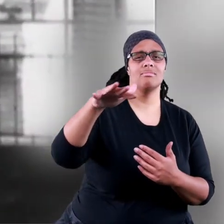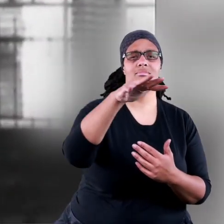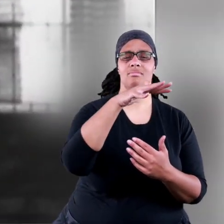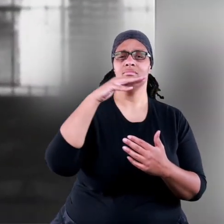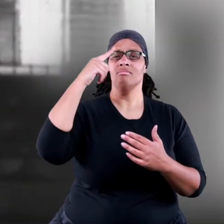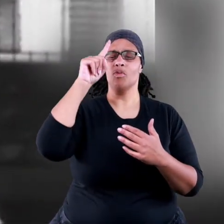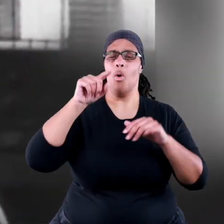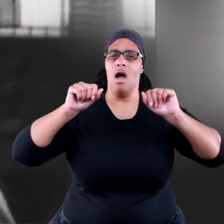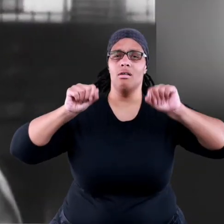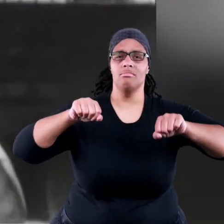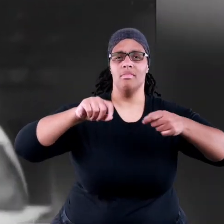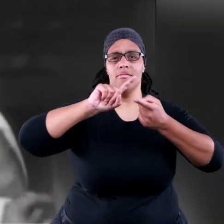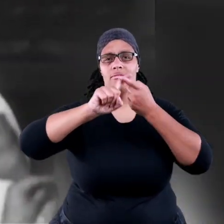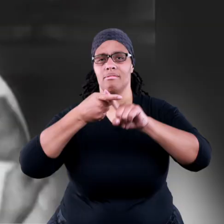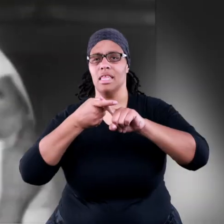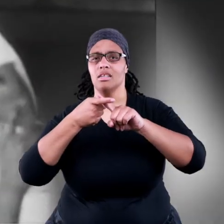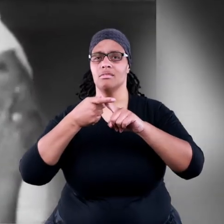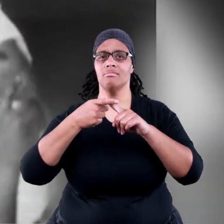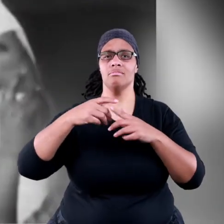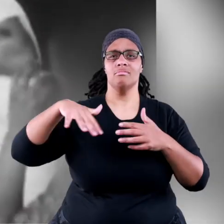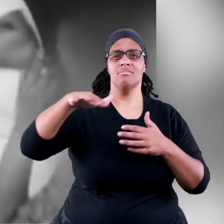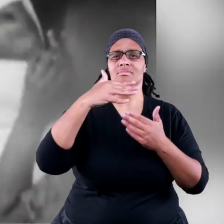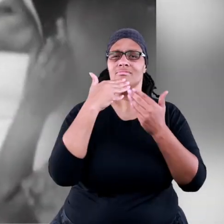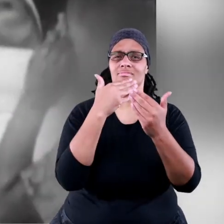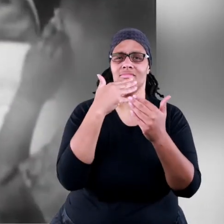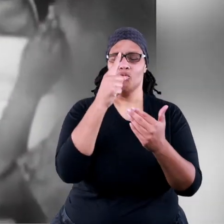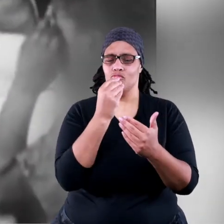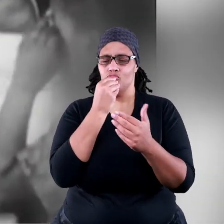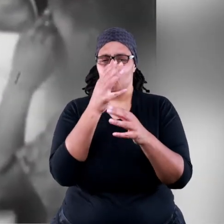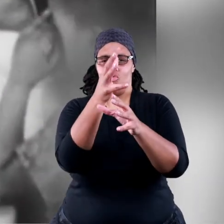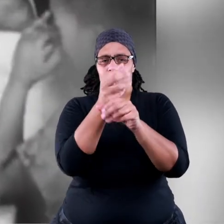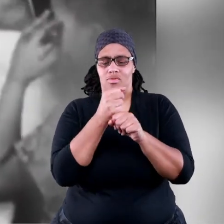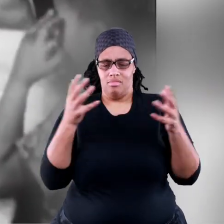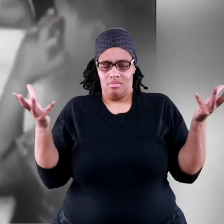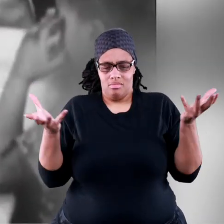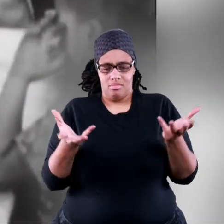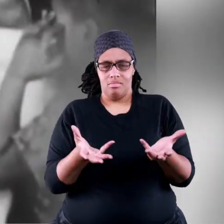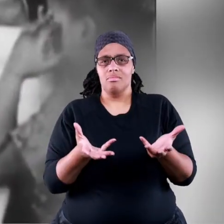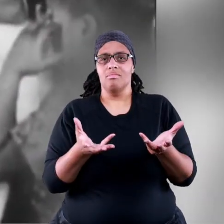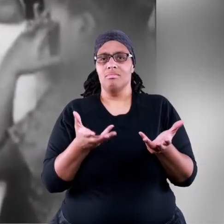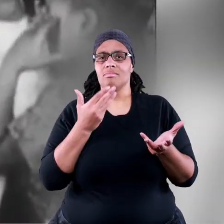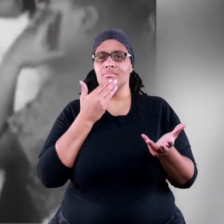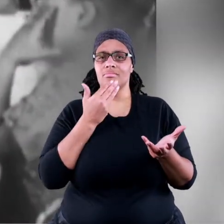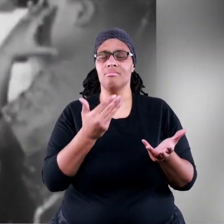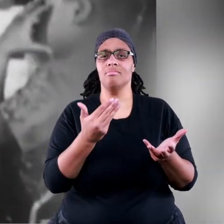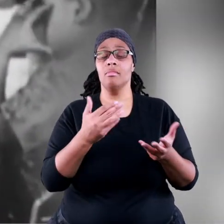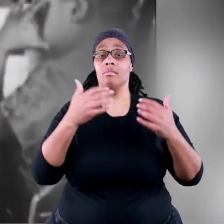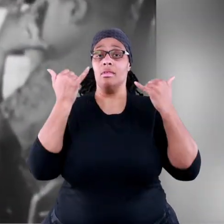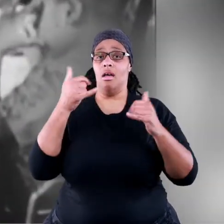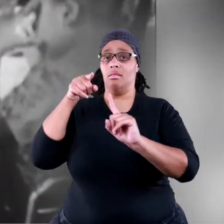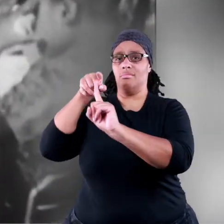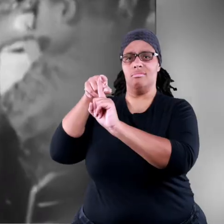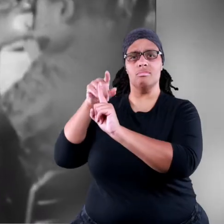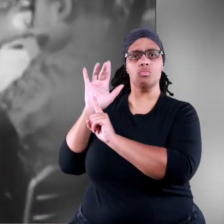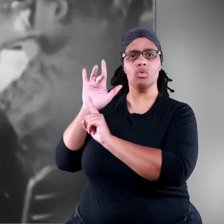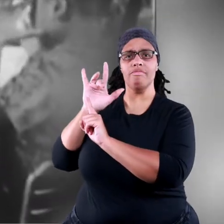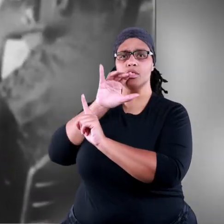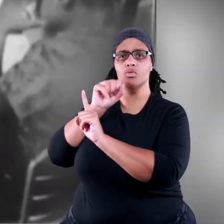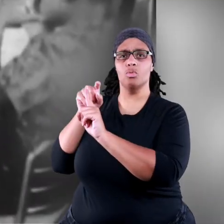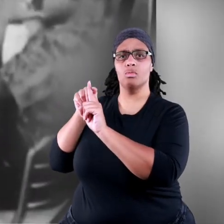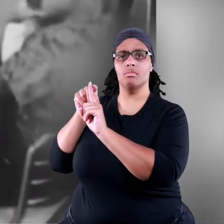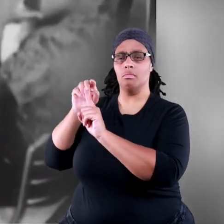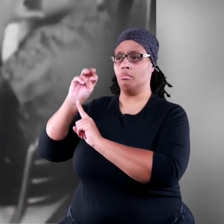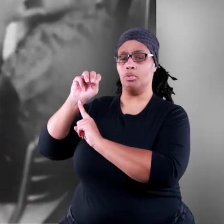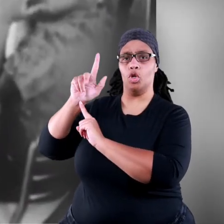fellowship, and we thank Thee for the capacity for friendship. We thank Thee for this food which we're about to receive. And at 25